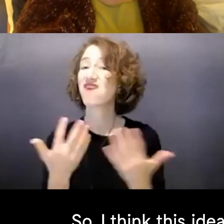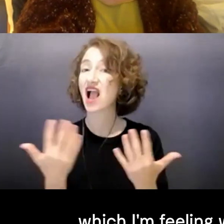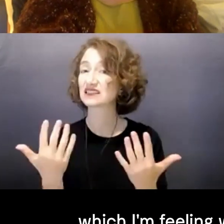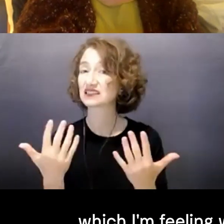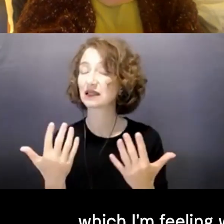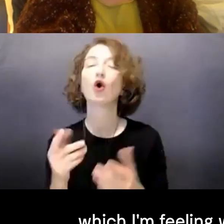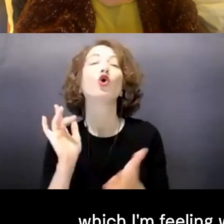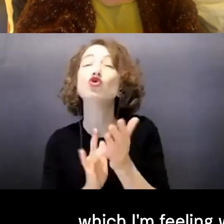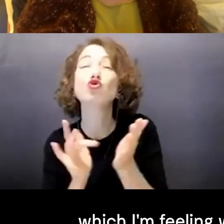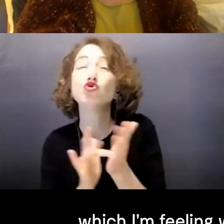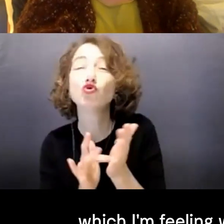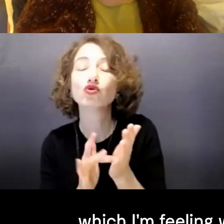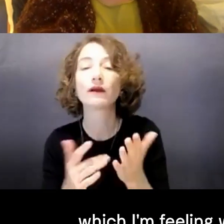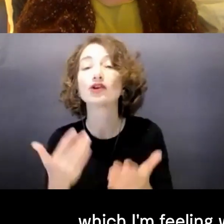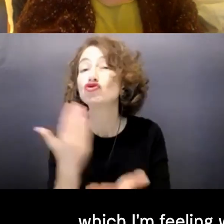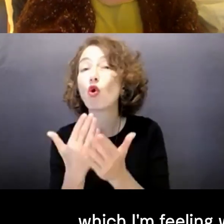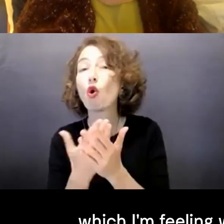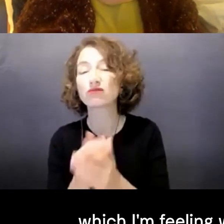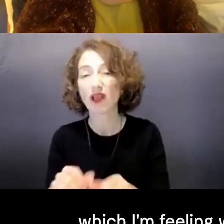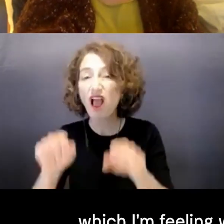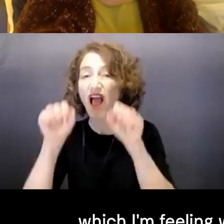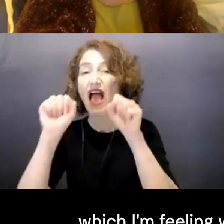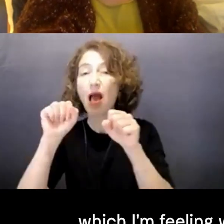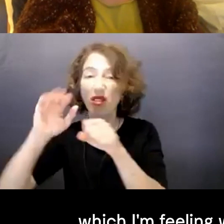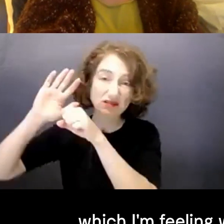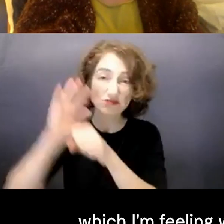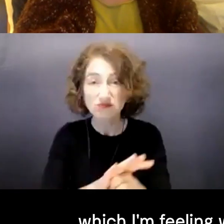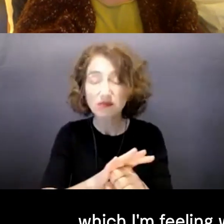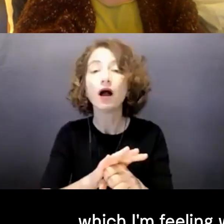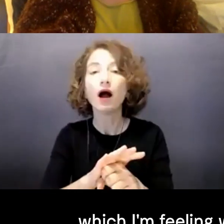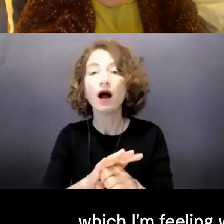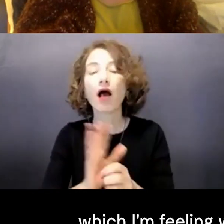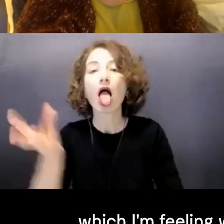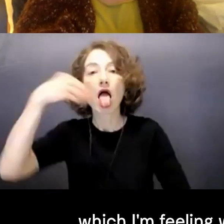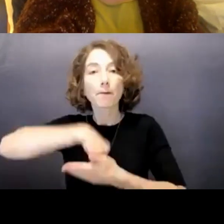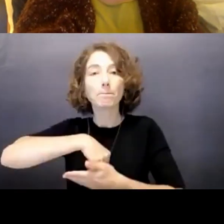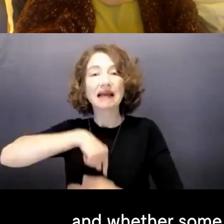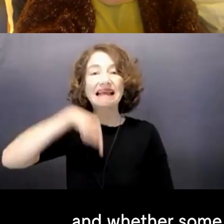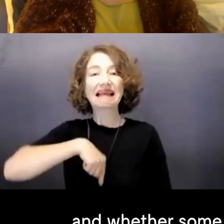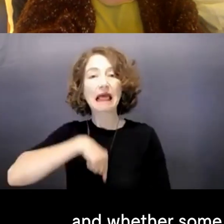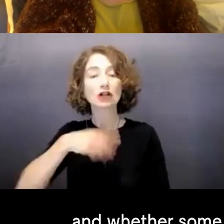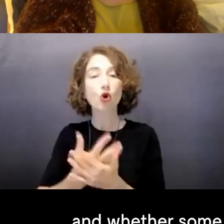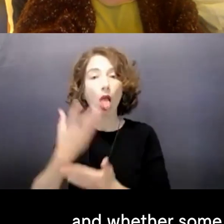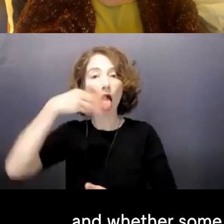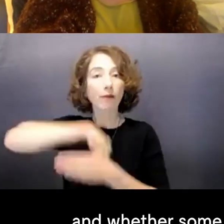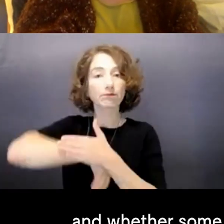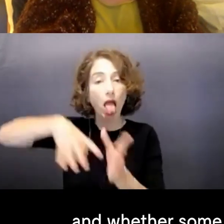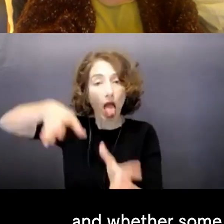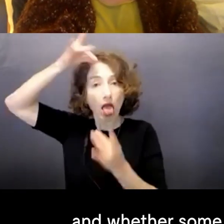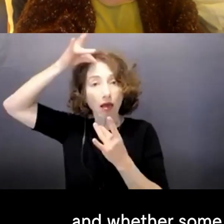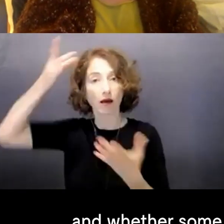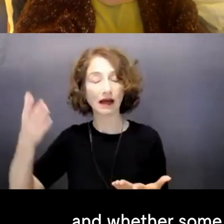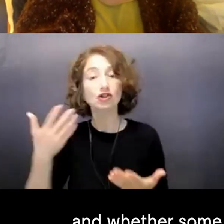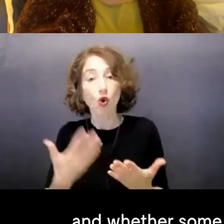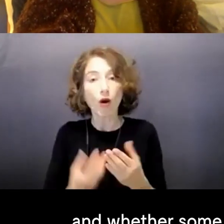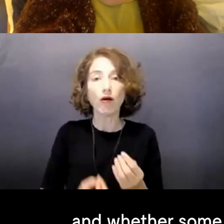ableism, which I'm feeling when I was considering how to show up today, whether some of my own thoughts on how